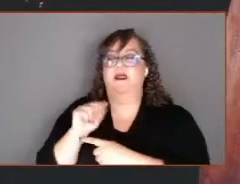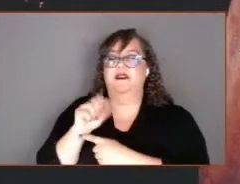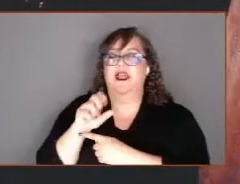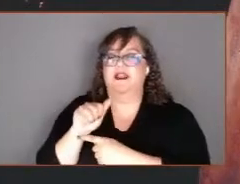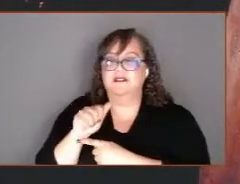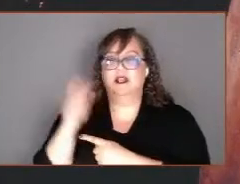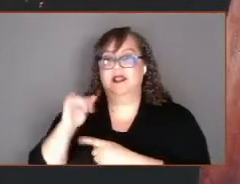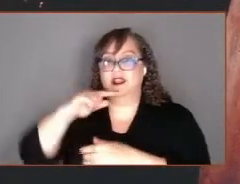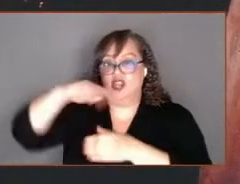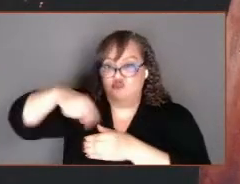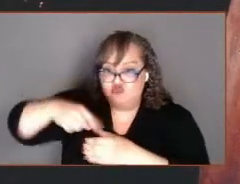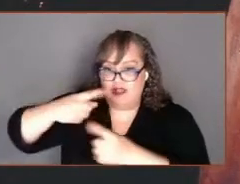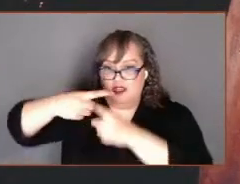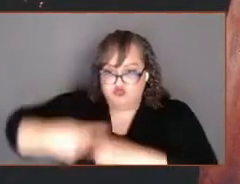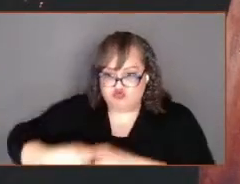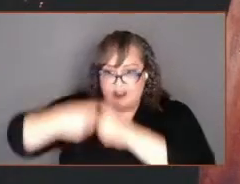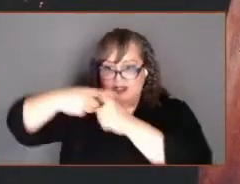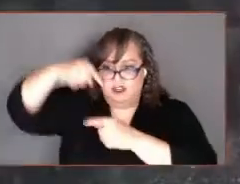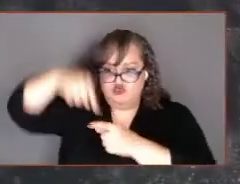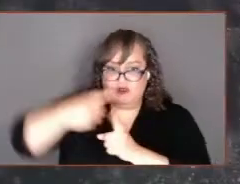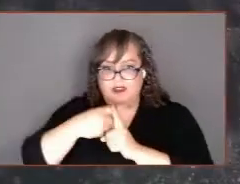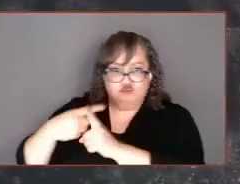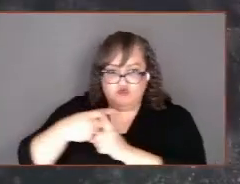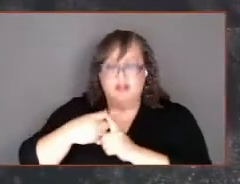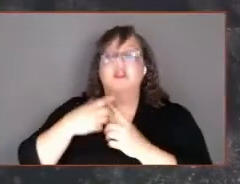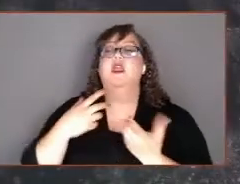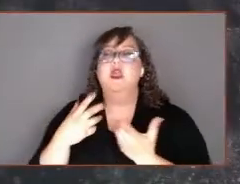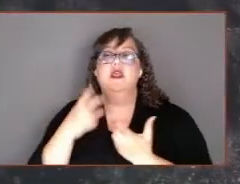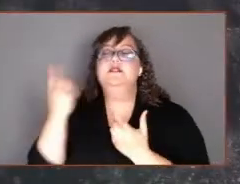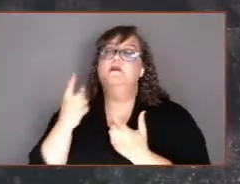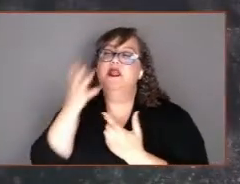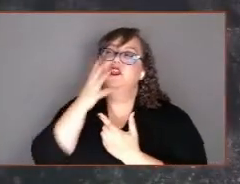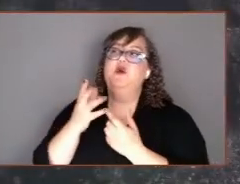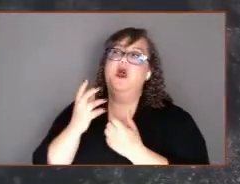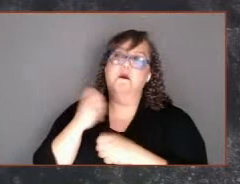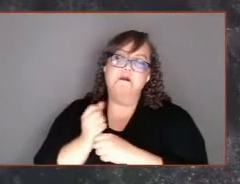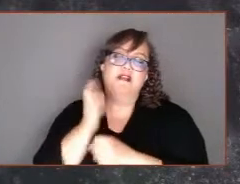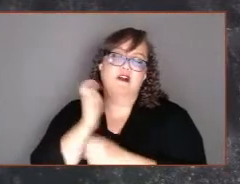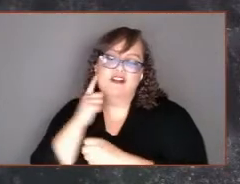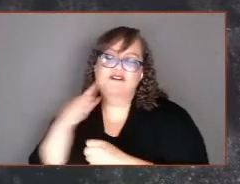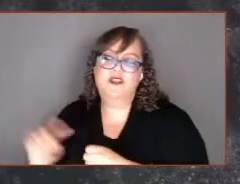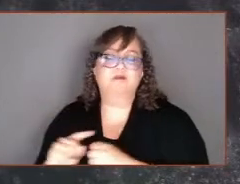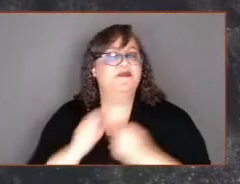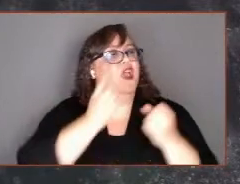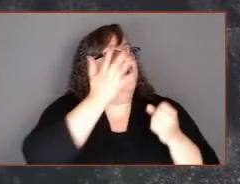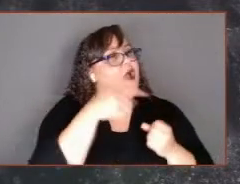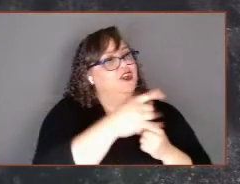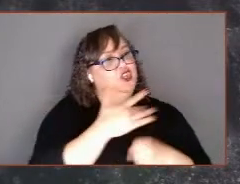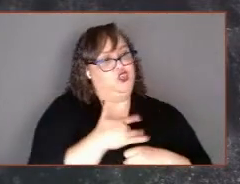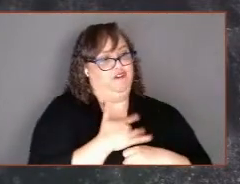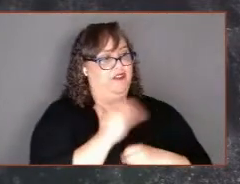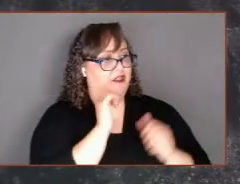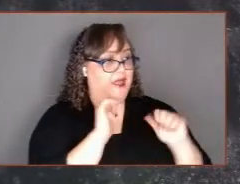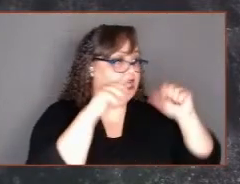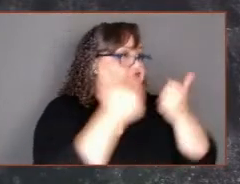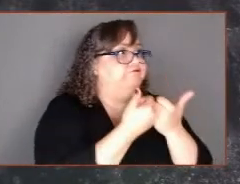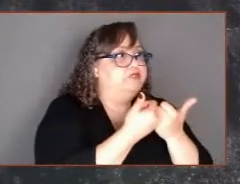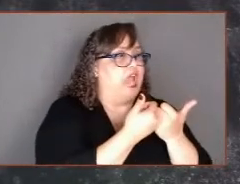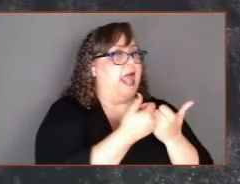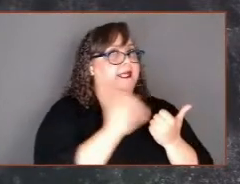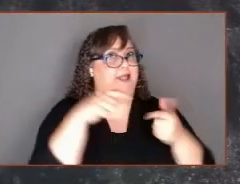really hard for them. Yeah. And why do you think competitions like the Moon to Mars Ice and Prospecting Challenge are